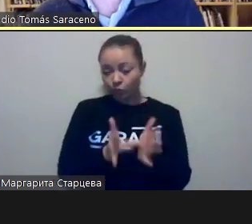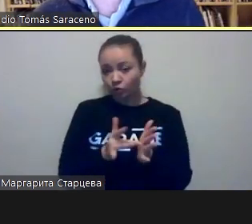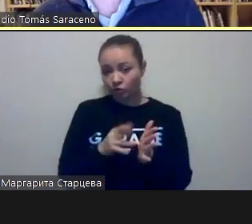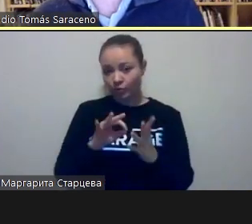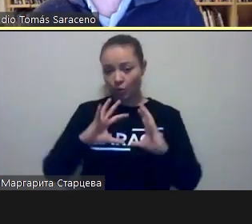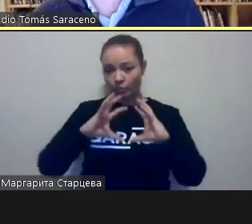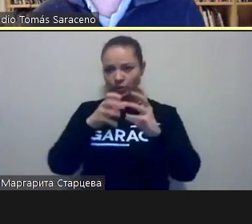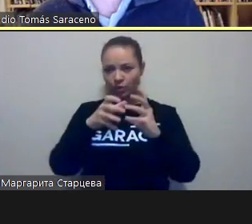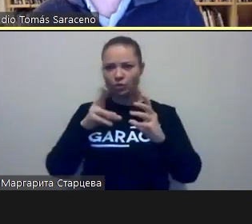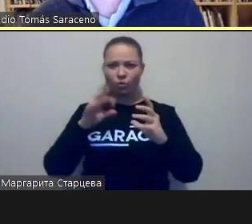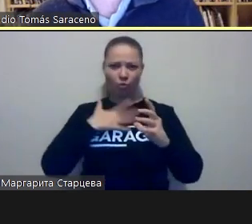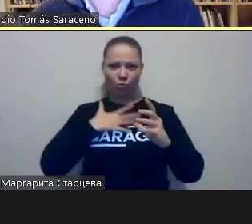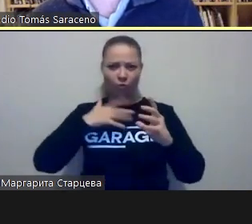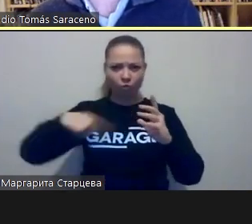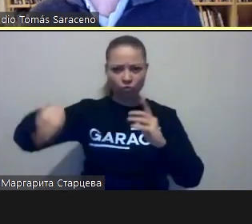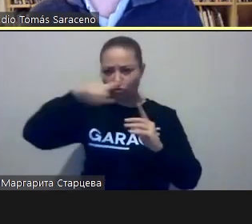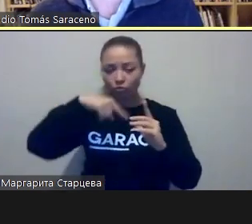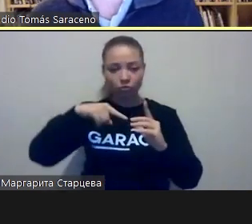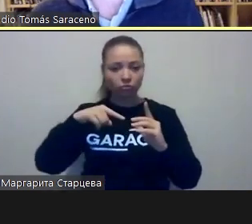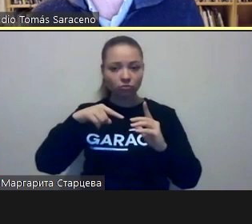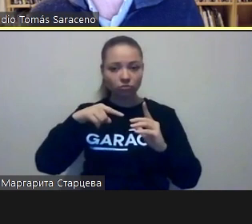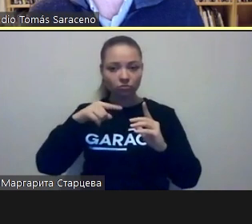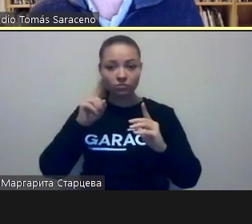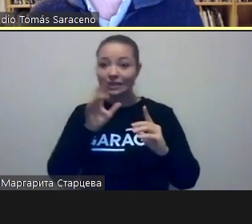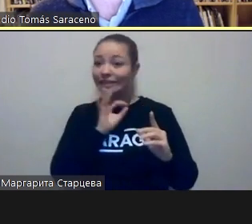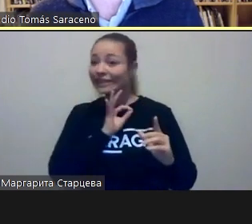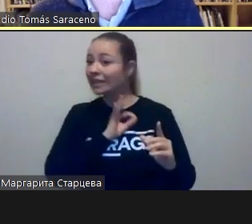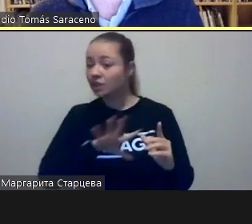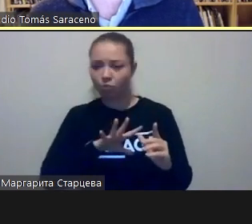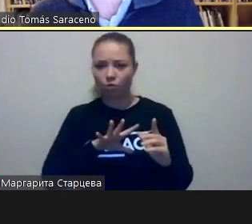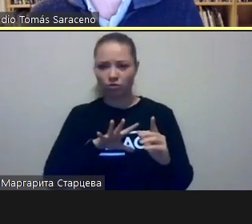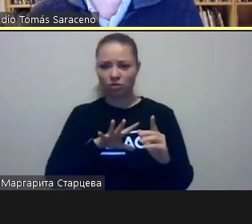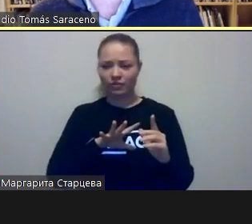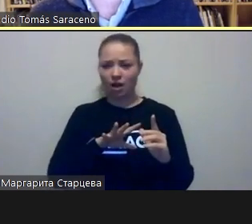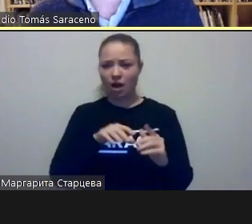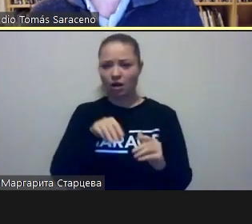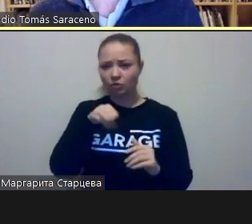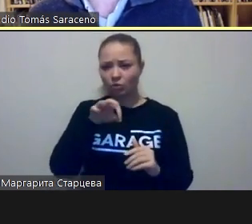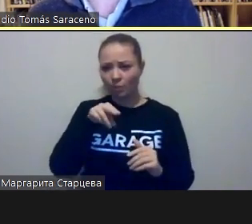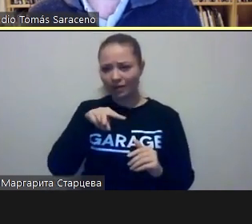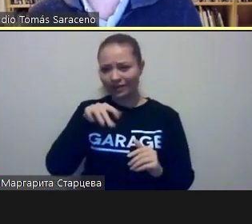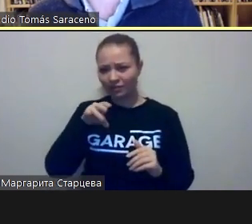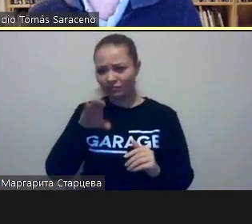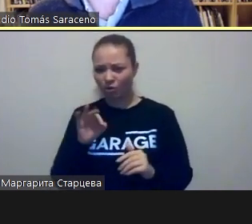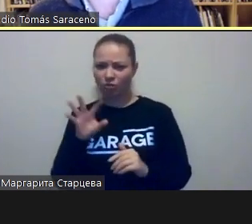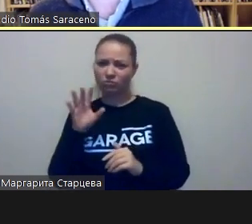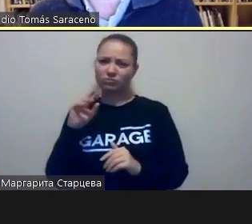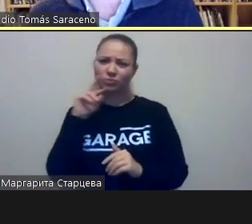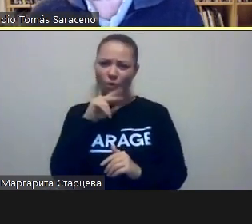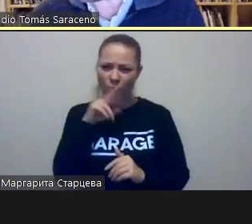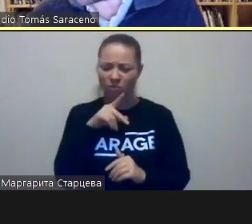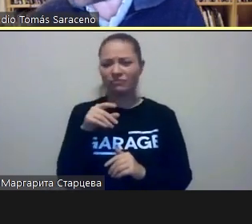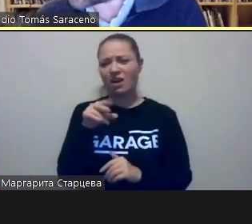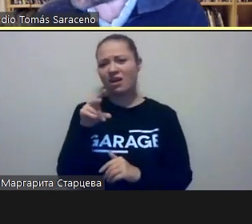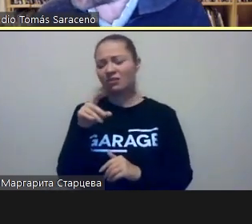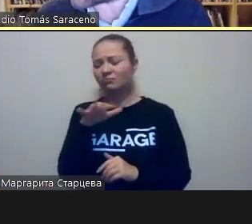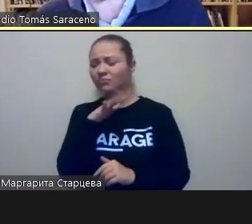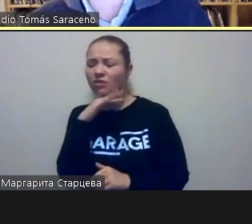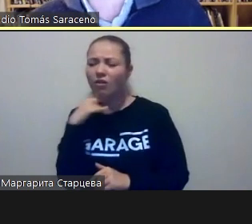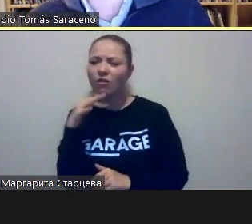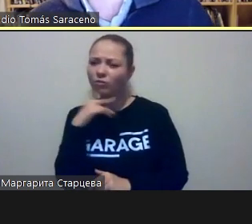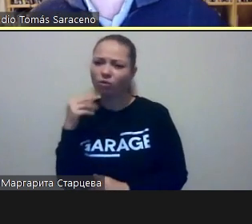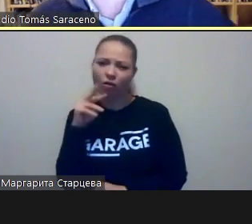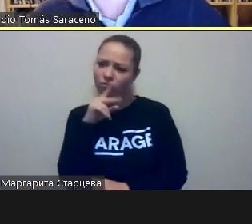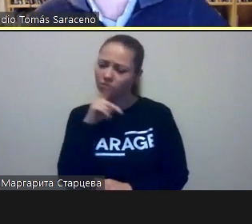energy that is kind of the passive gathering of heat in the air by direct solar radiation or by the